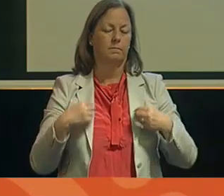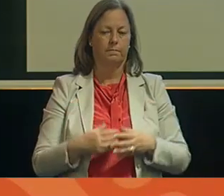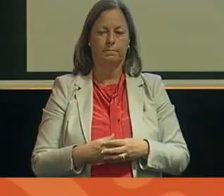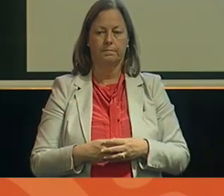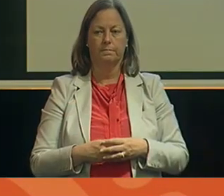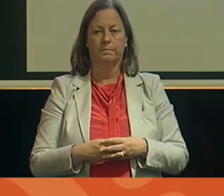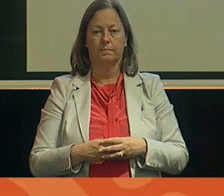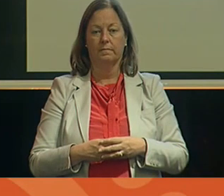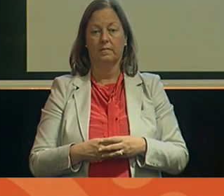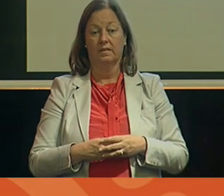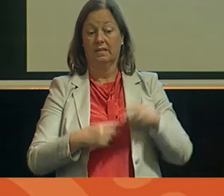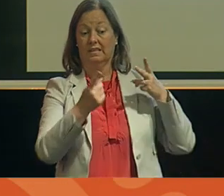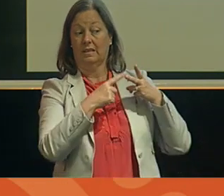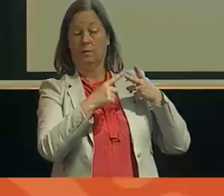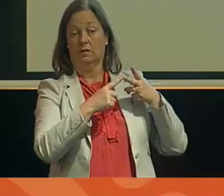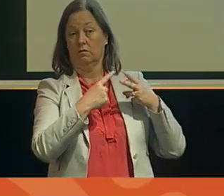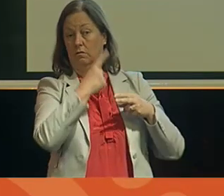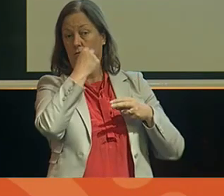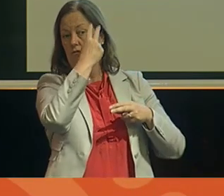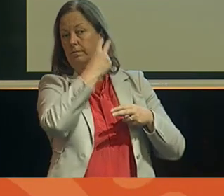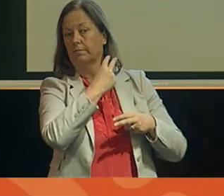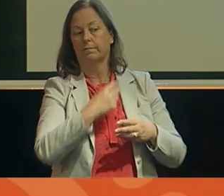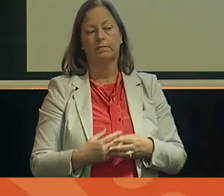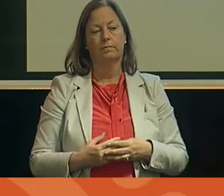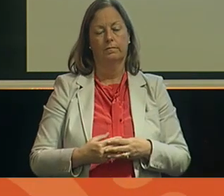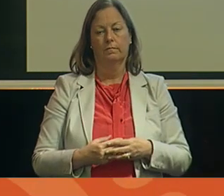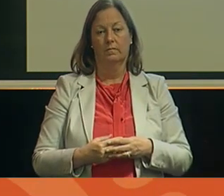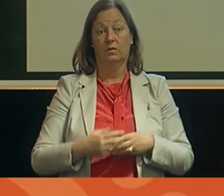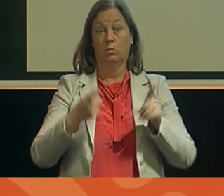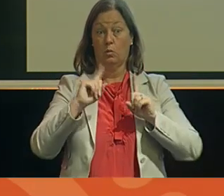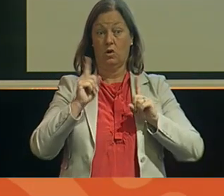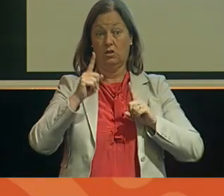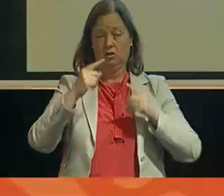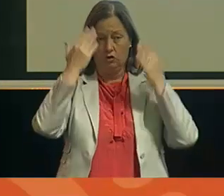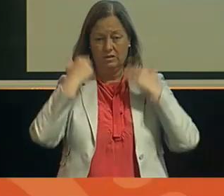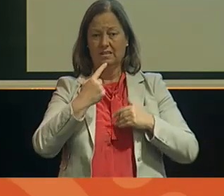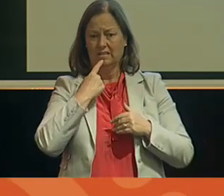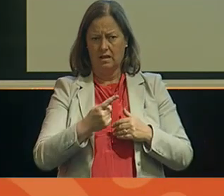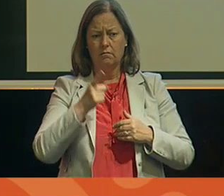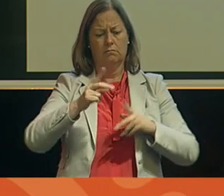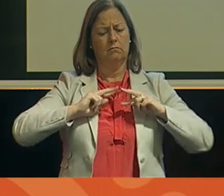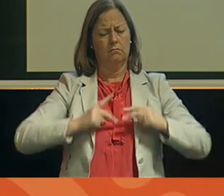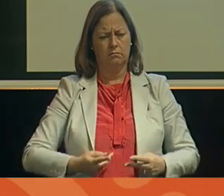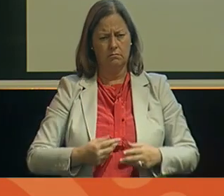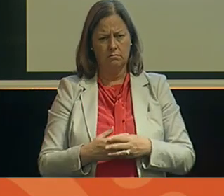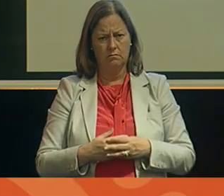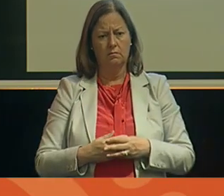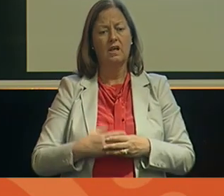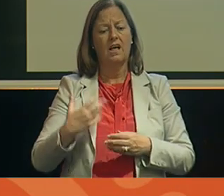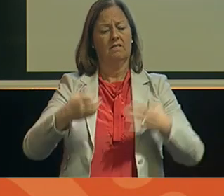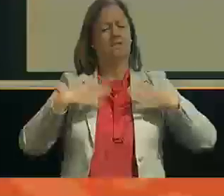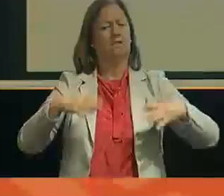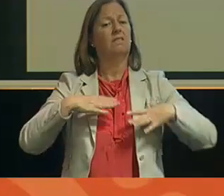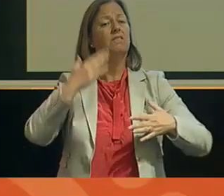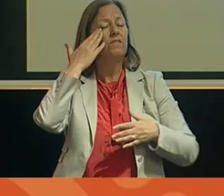And please read the second one, which I highlighted here. This is what the judge said. When transsexual wears female attire,